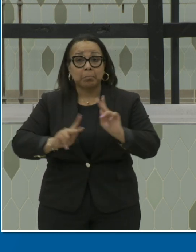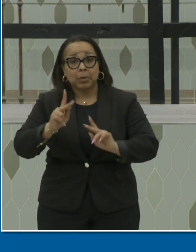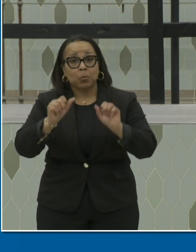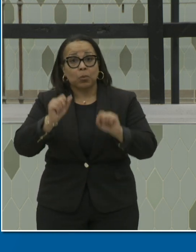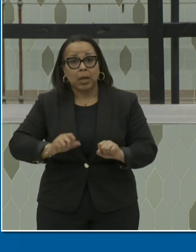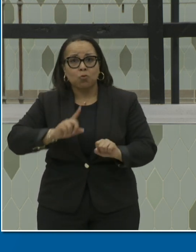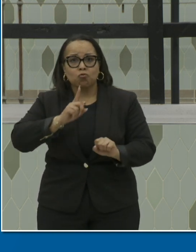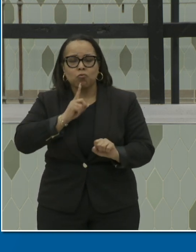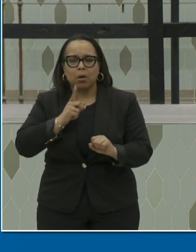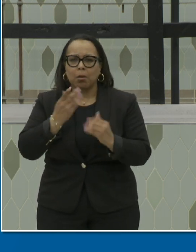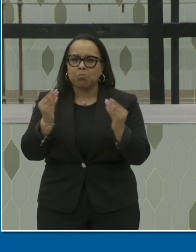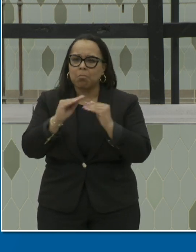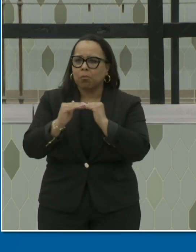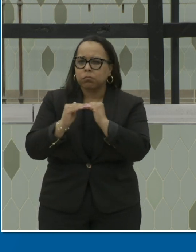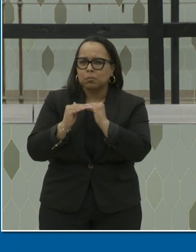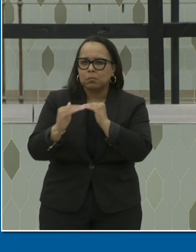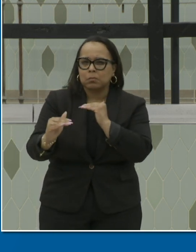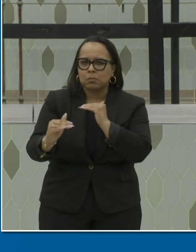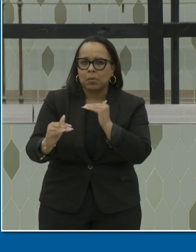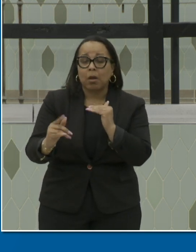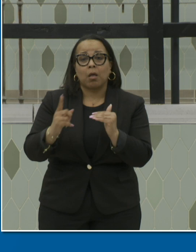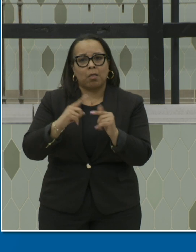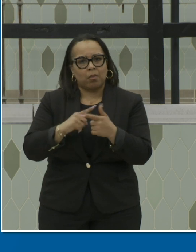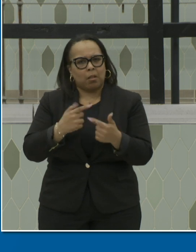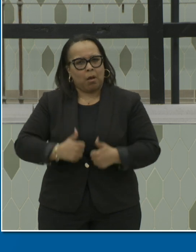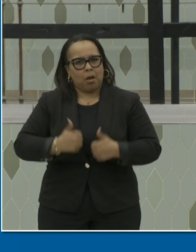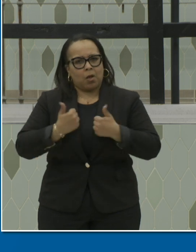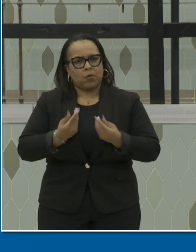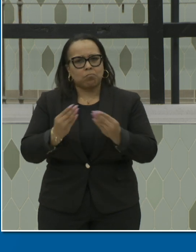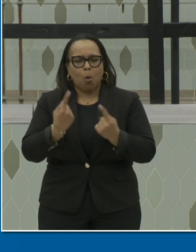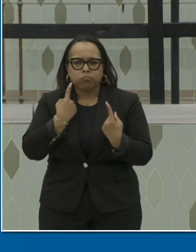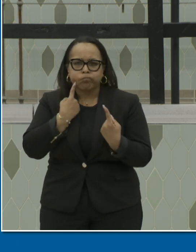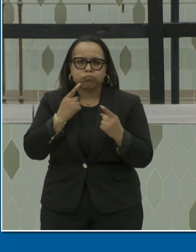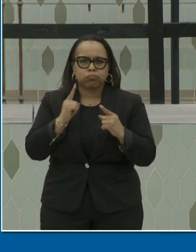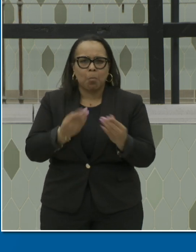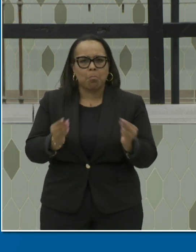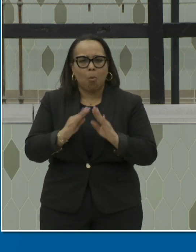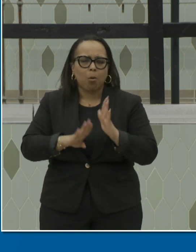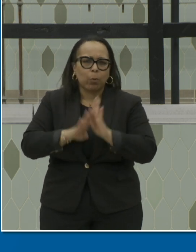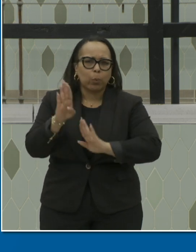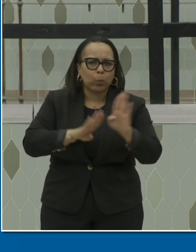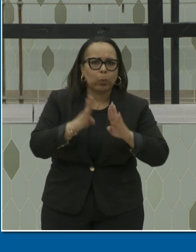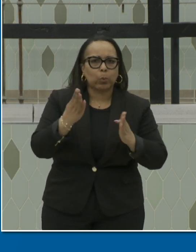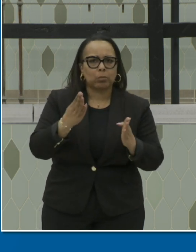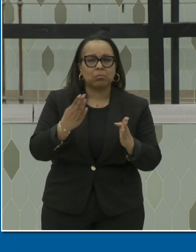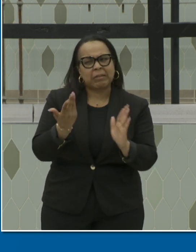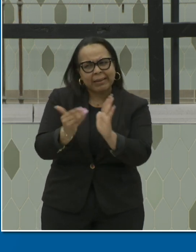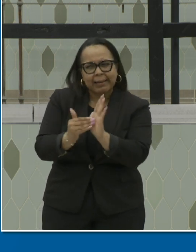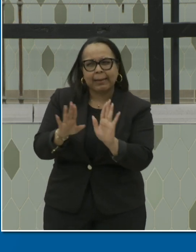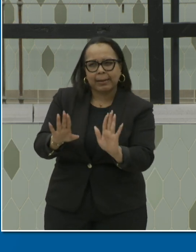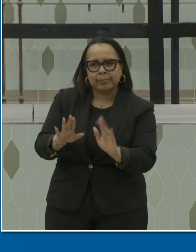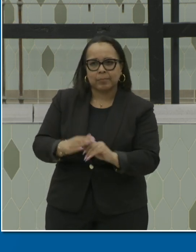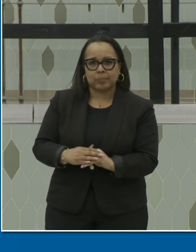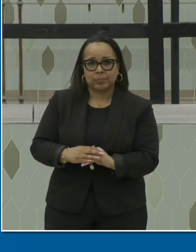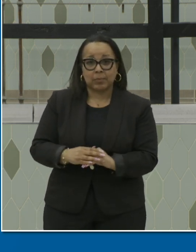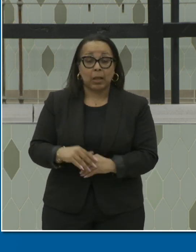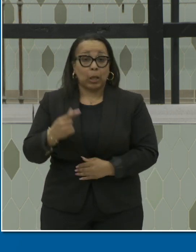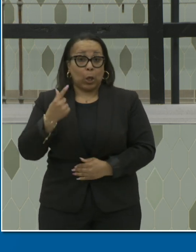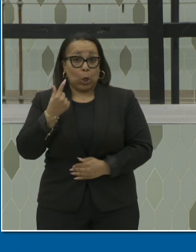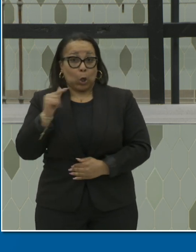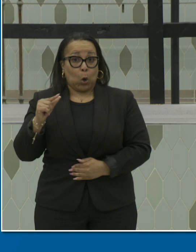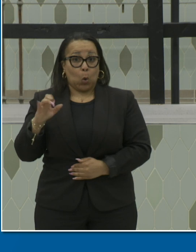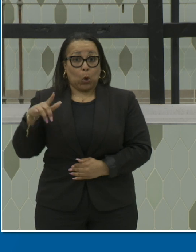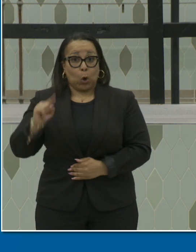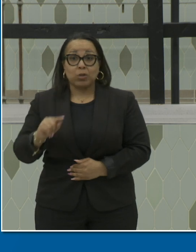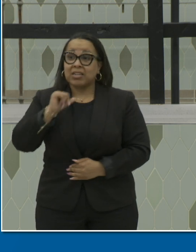can achieve stability and lead successful, thriving lives. So I'll say it again. The Gold Coast